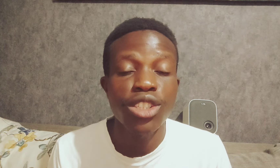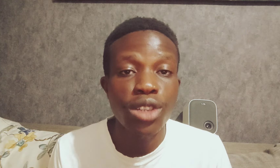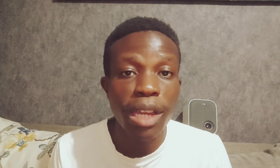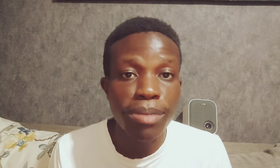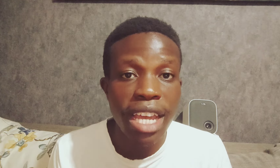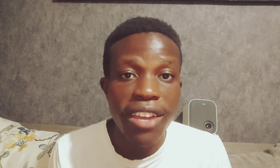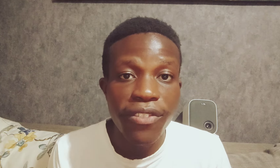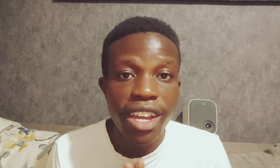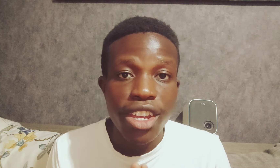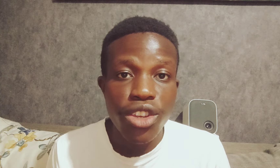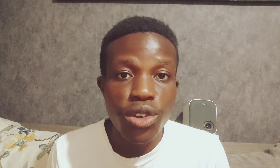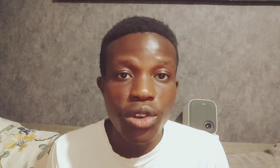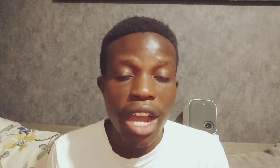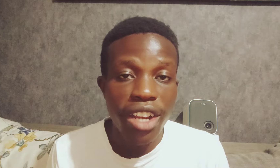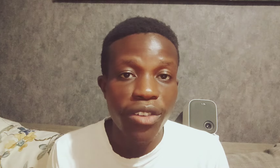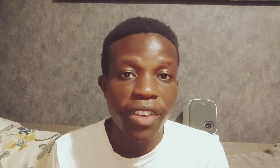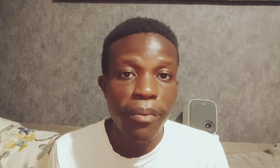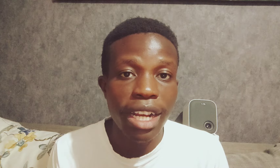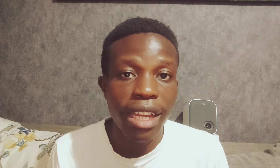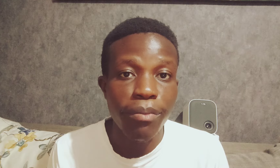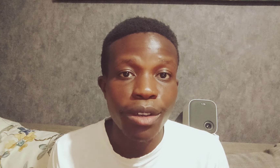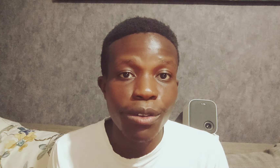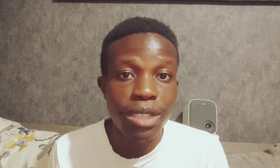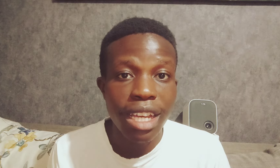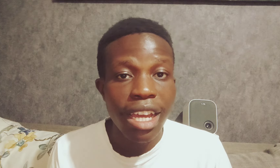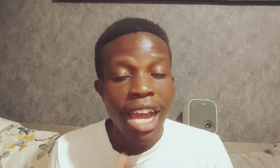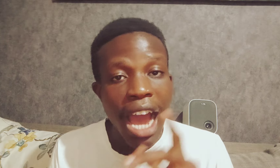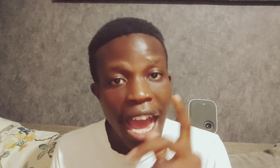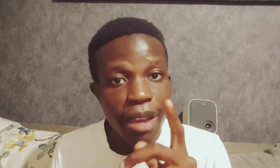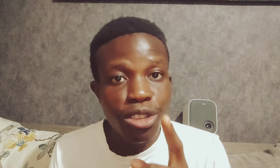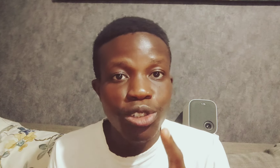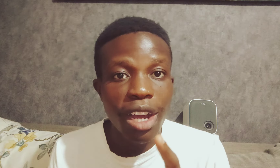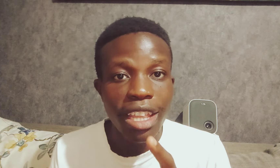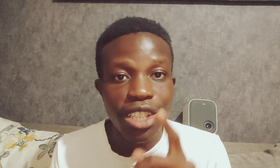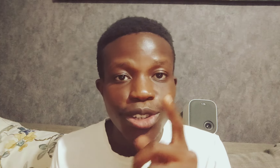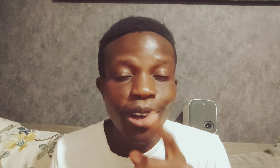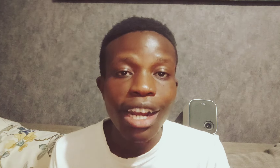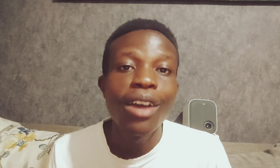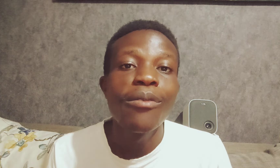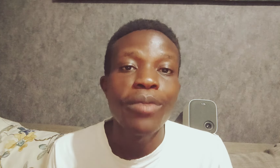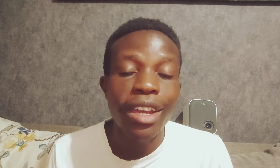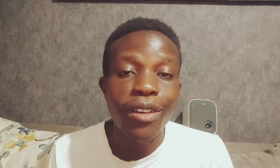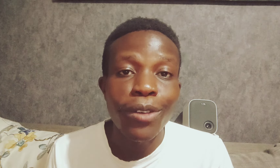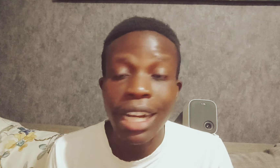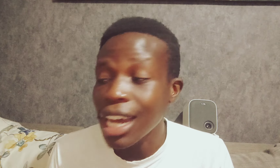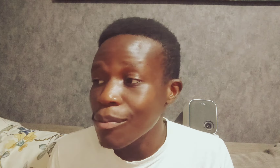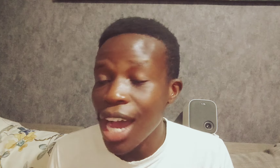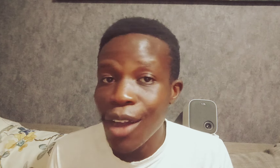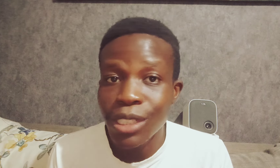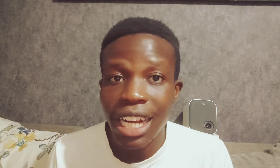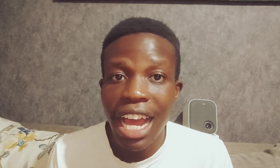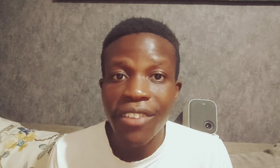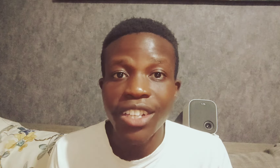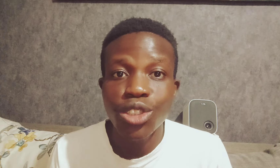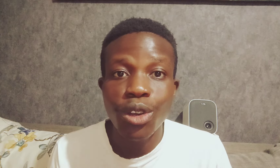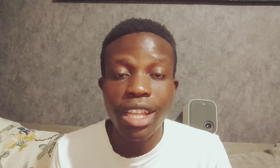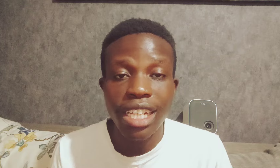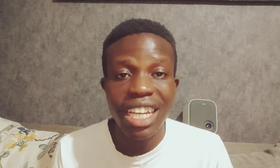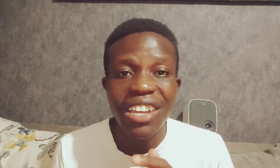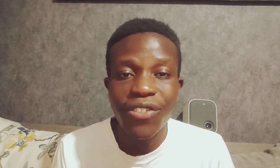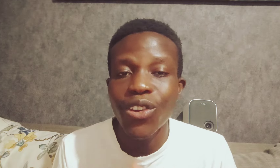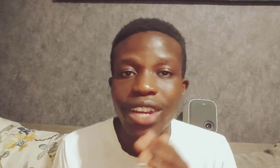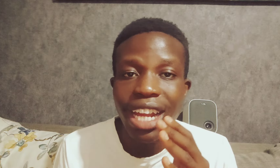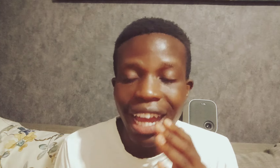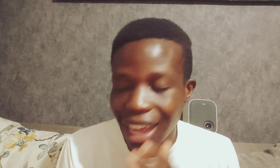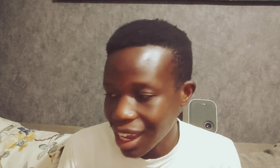wish that you keep safe, you and your family, because I am sure that you all will come out alive. Ensure